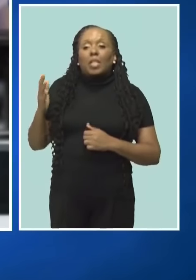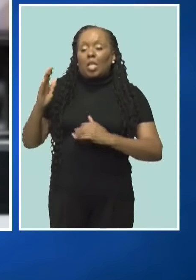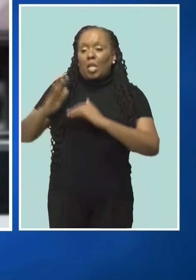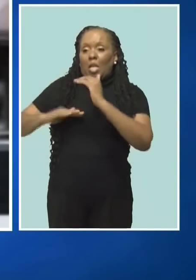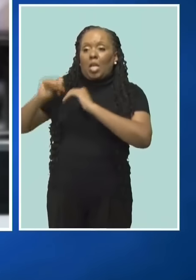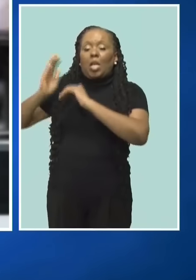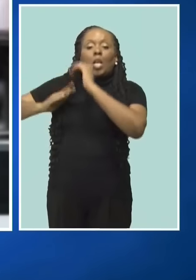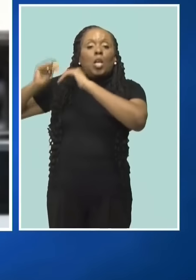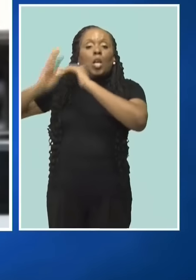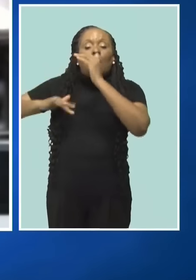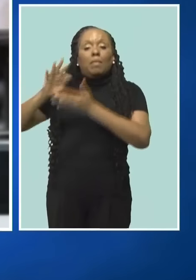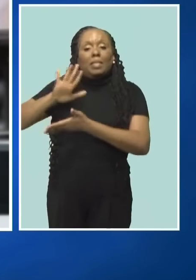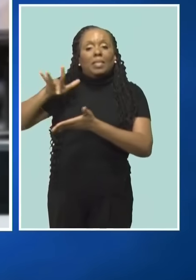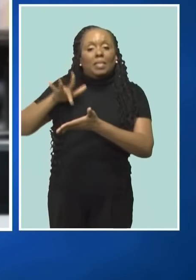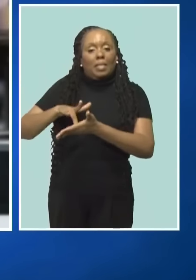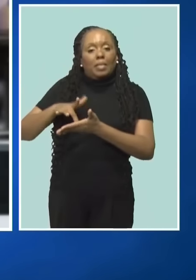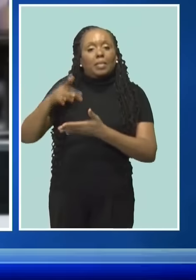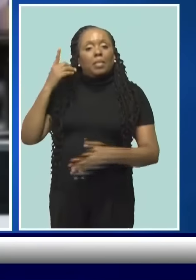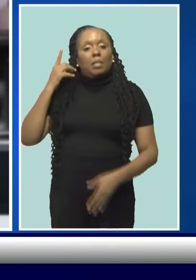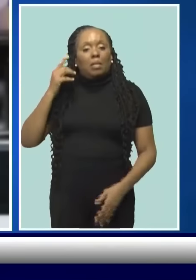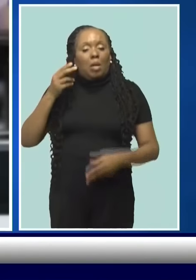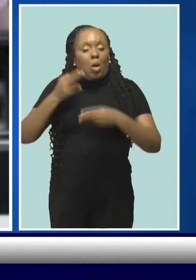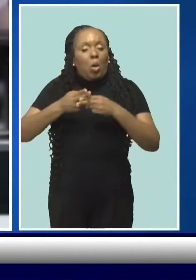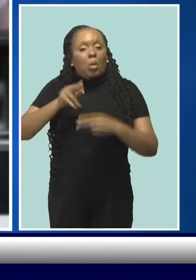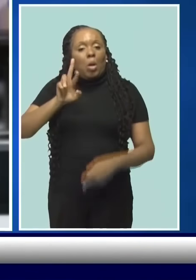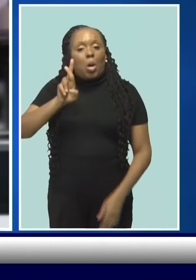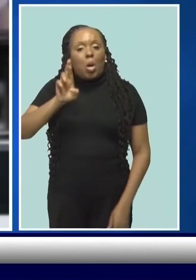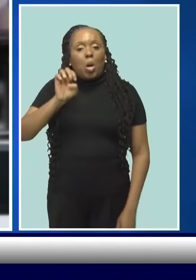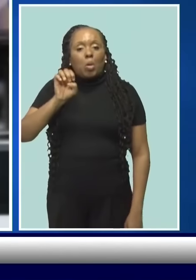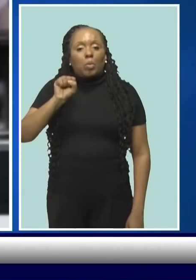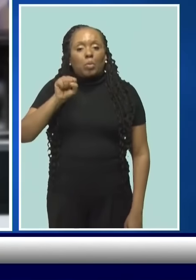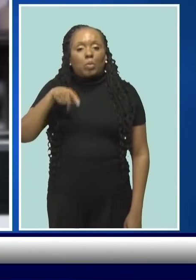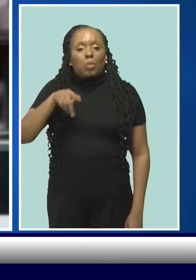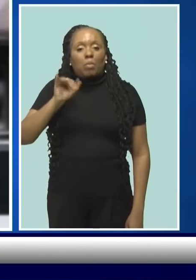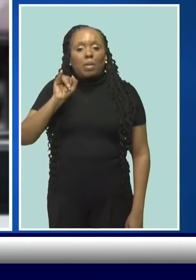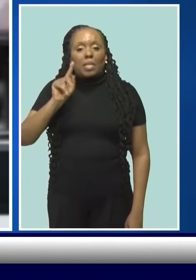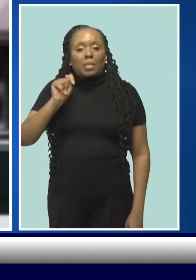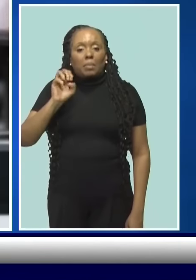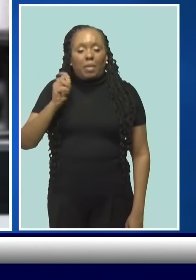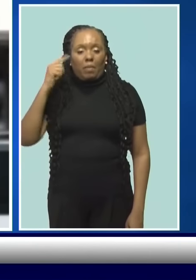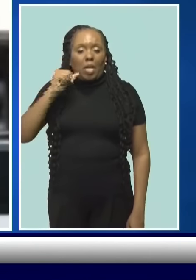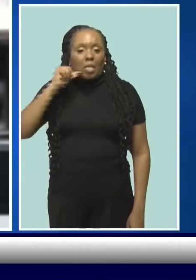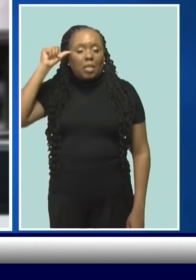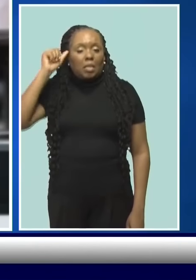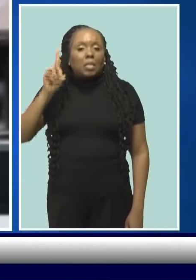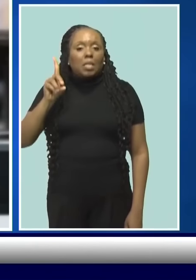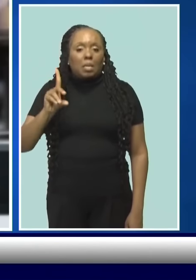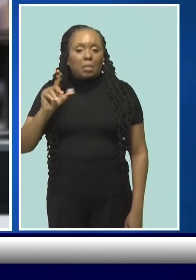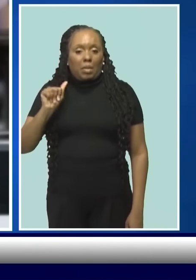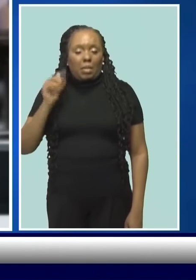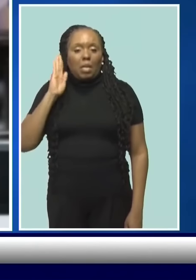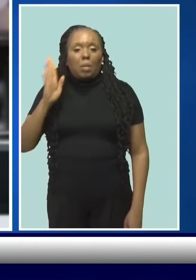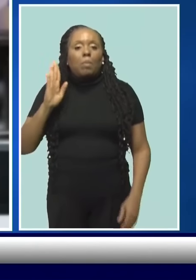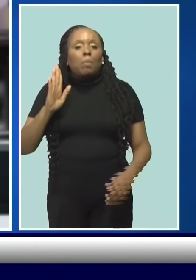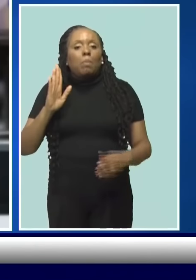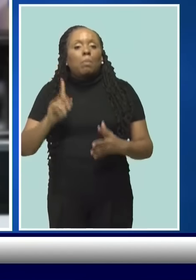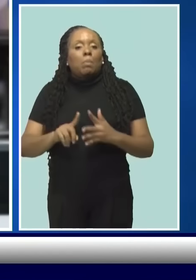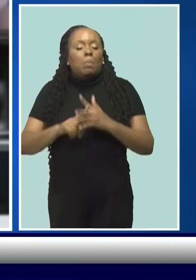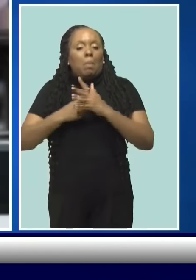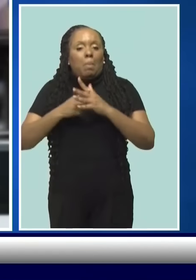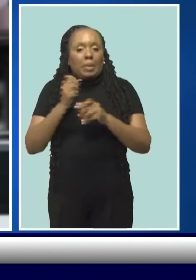of a respite center and residential living facility for adults with disabilities is set to begin next year. The